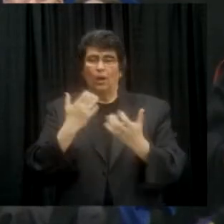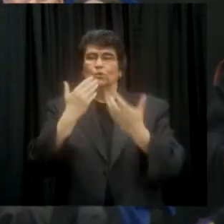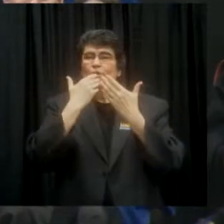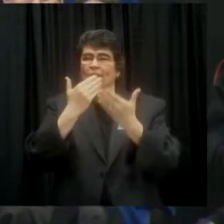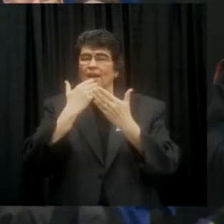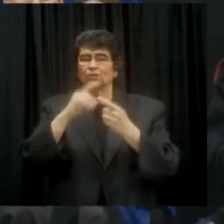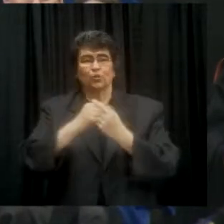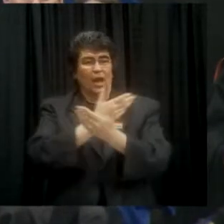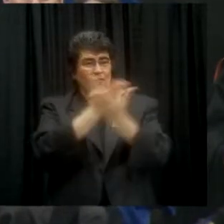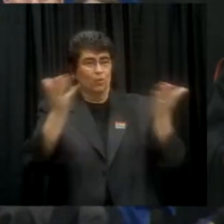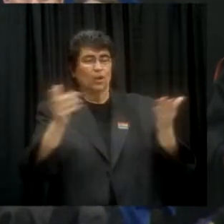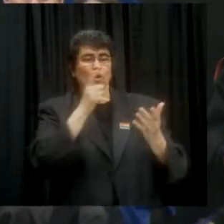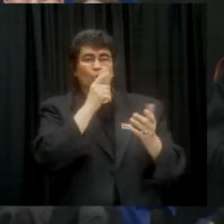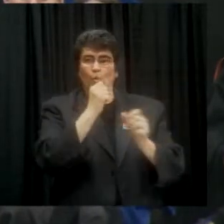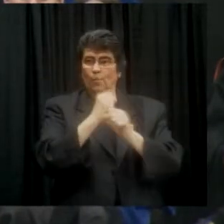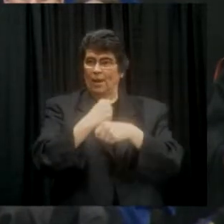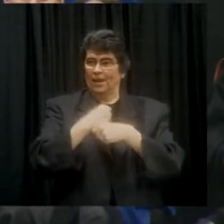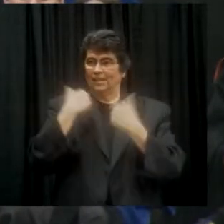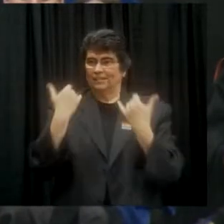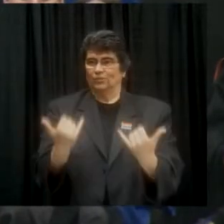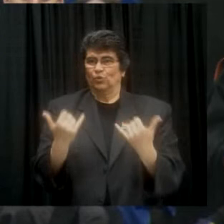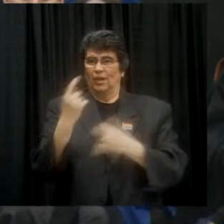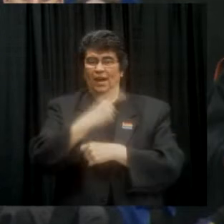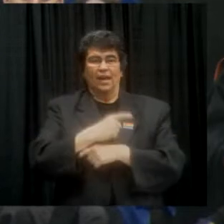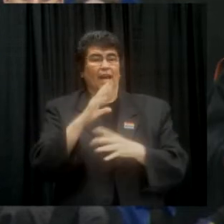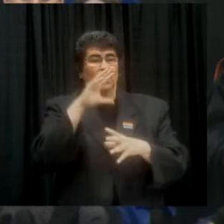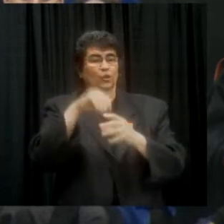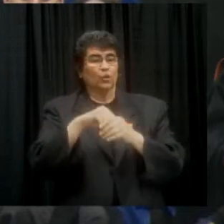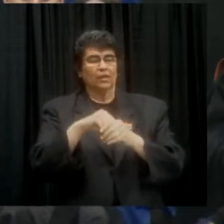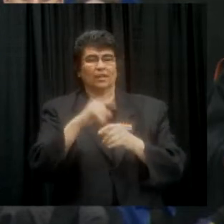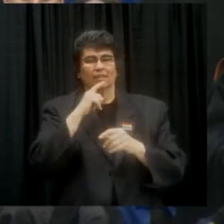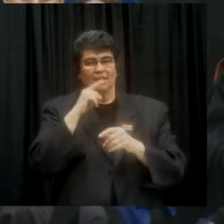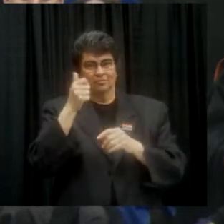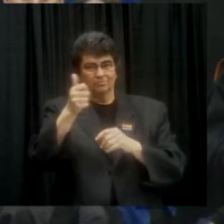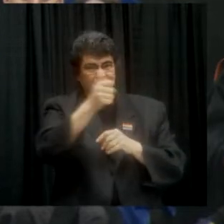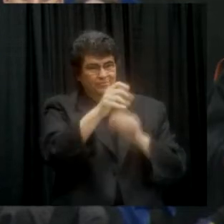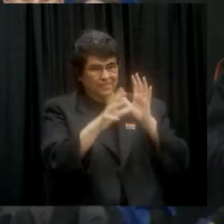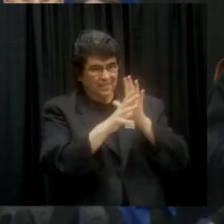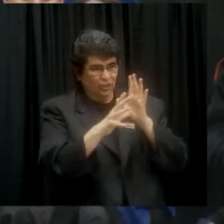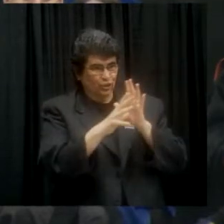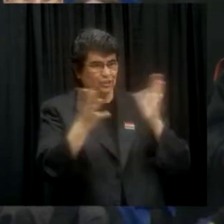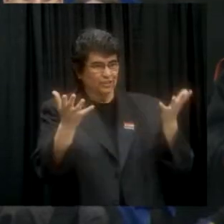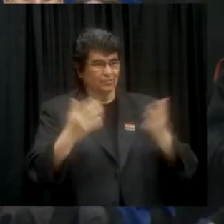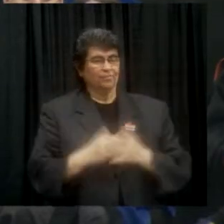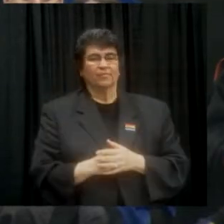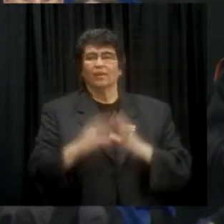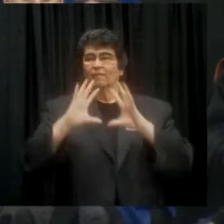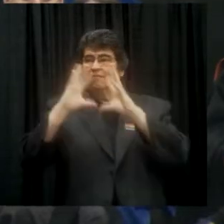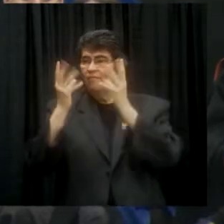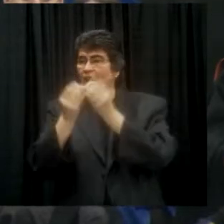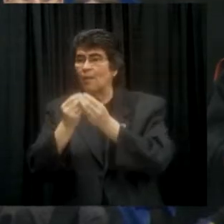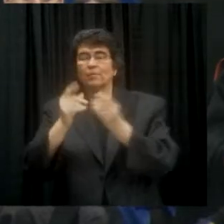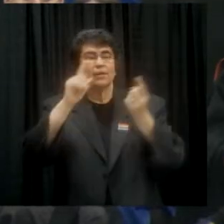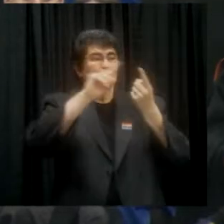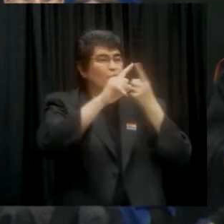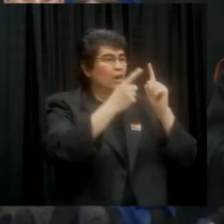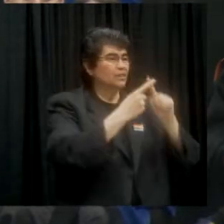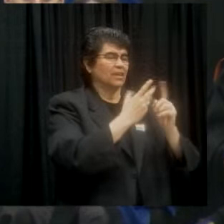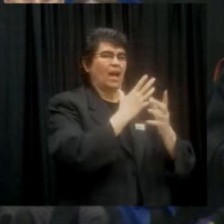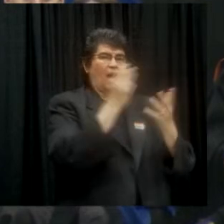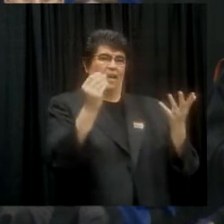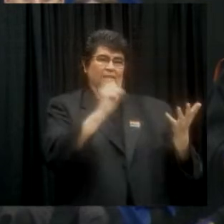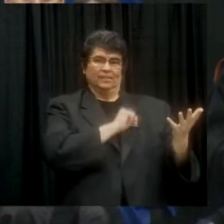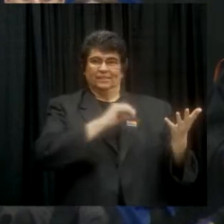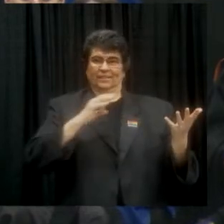thanks to everyone who made it today, including the senior themselves, family, friends, and